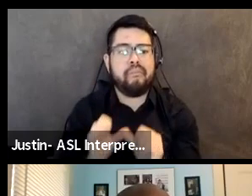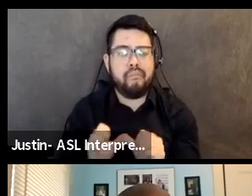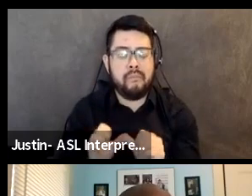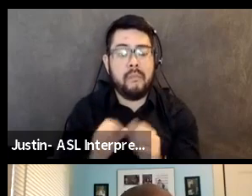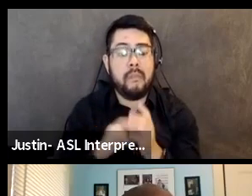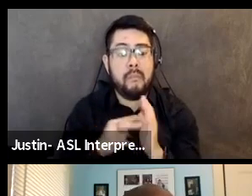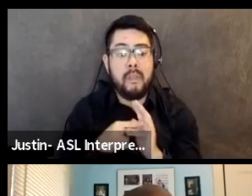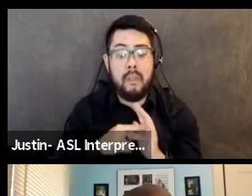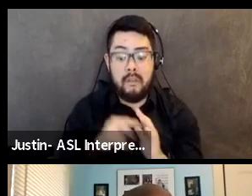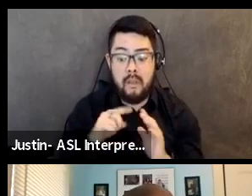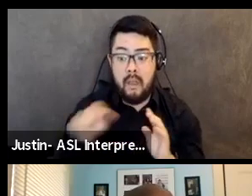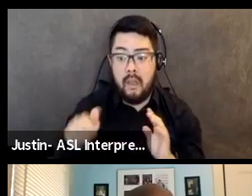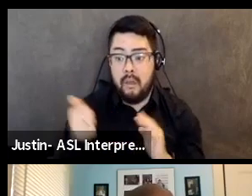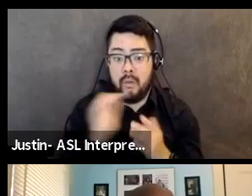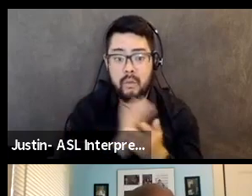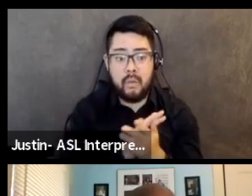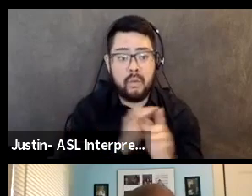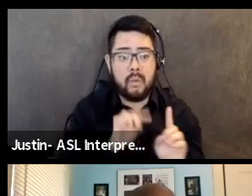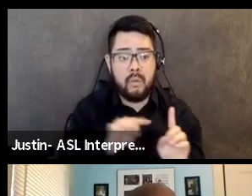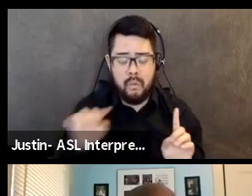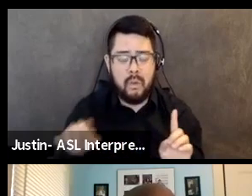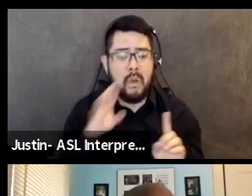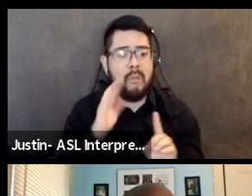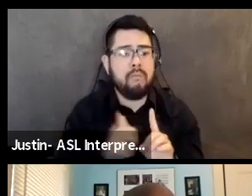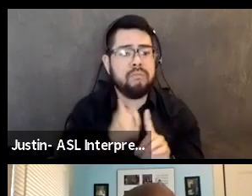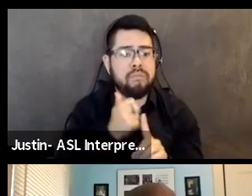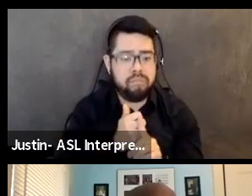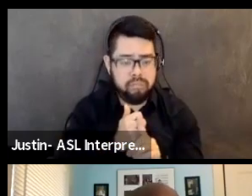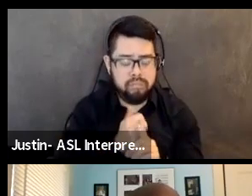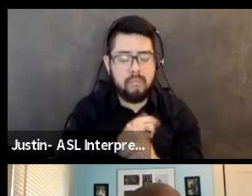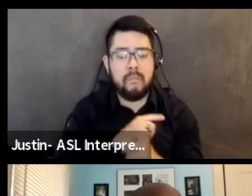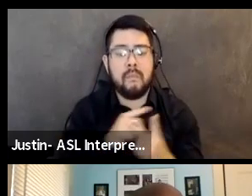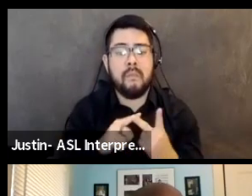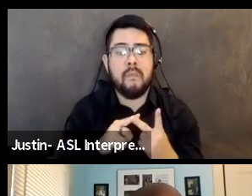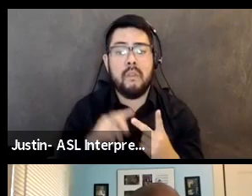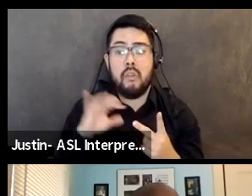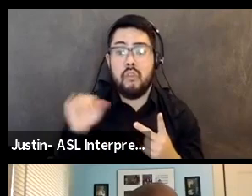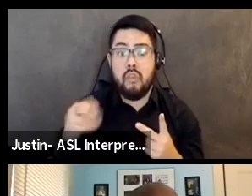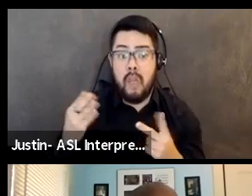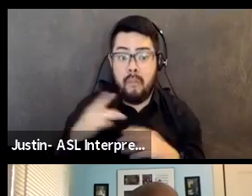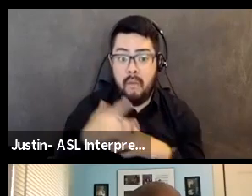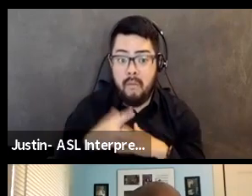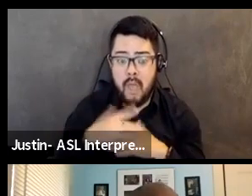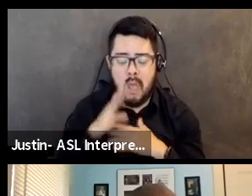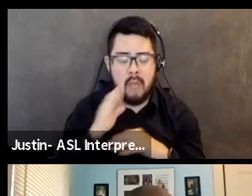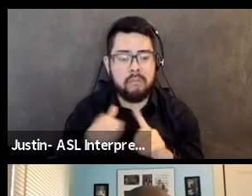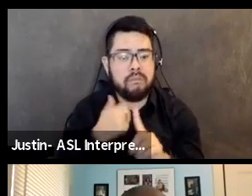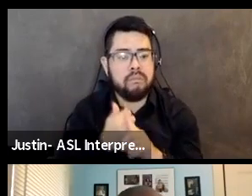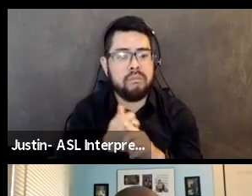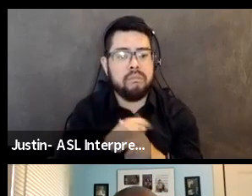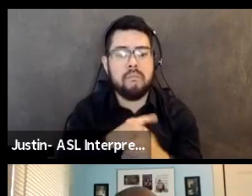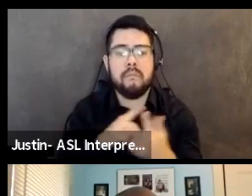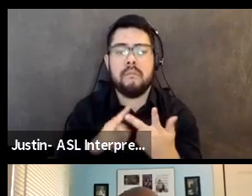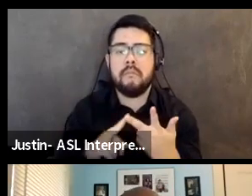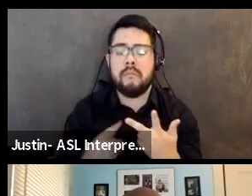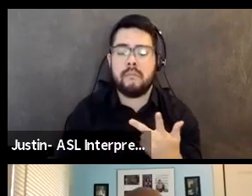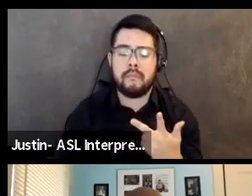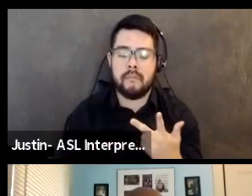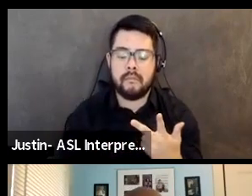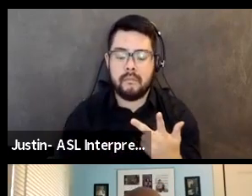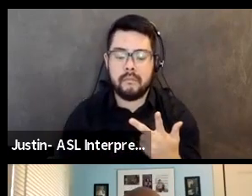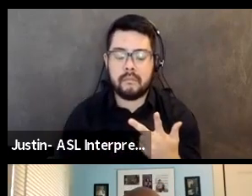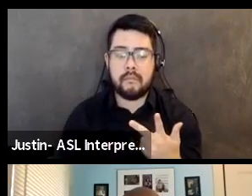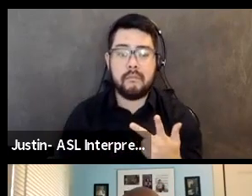schools it's going to have an ongoing uh impact in jobs it's going to have an ongoing impact to